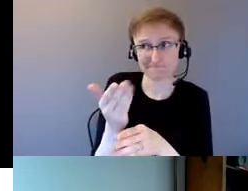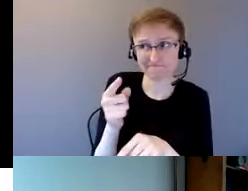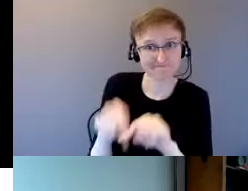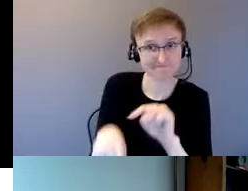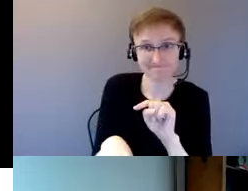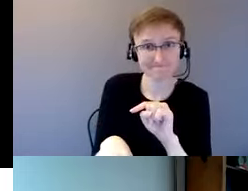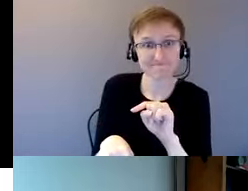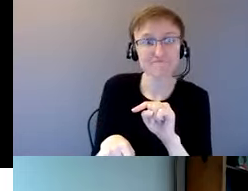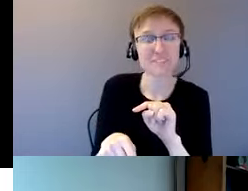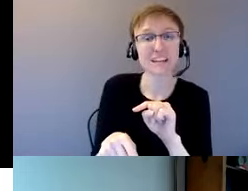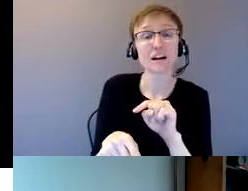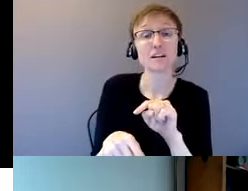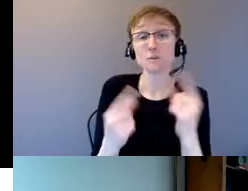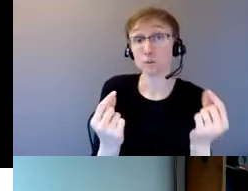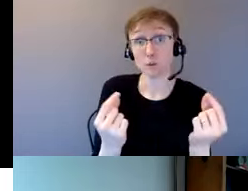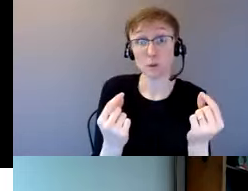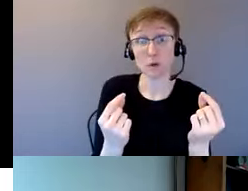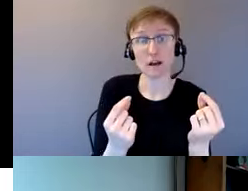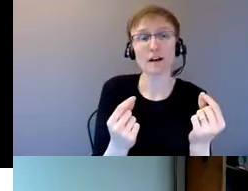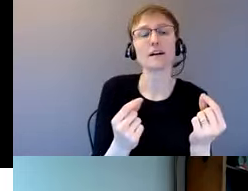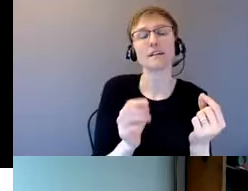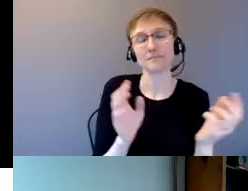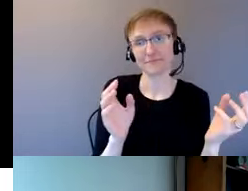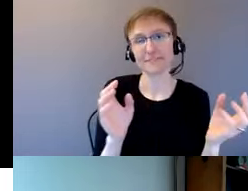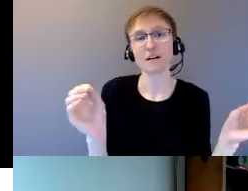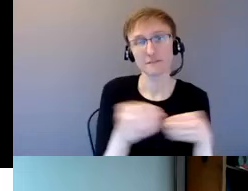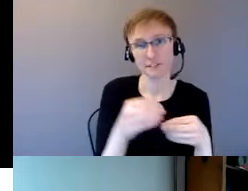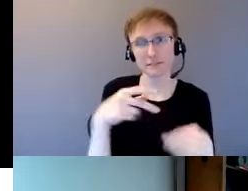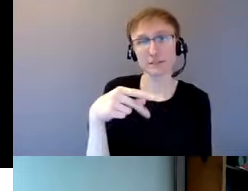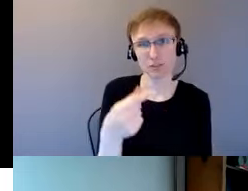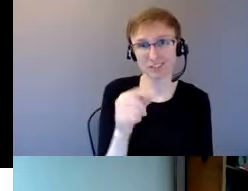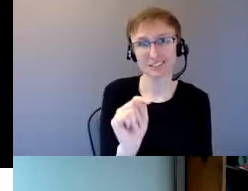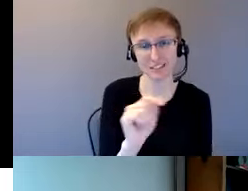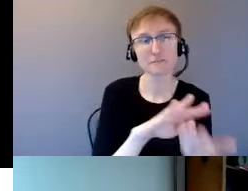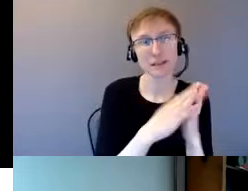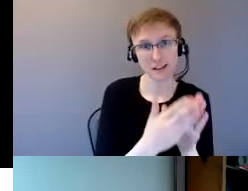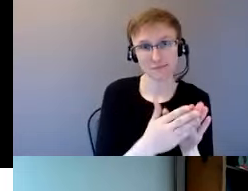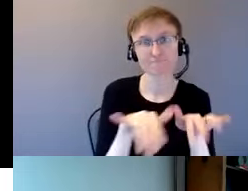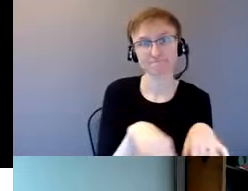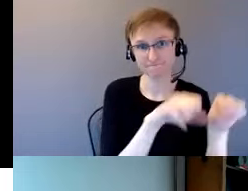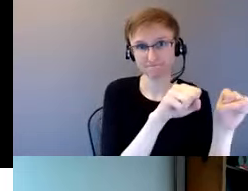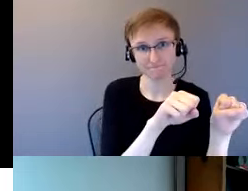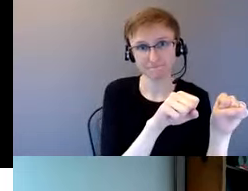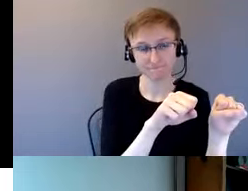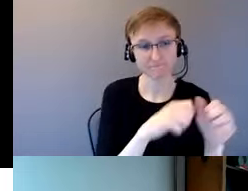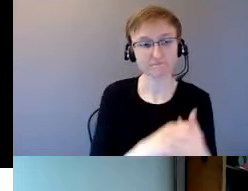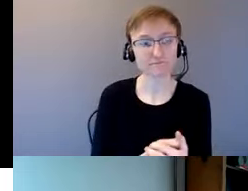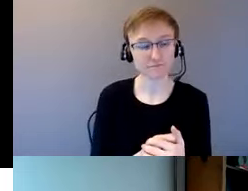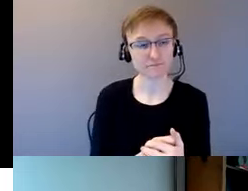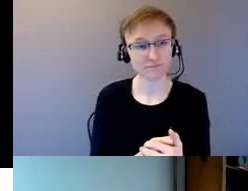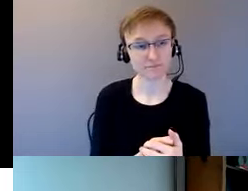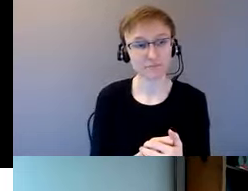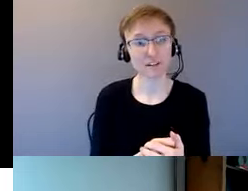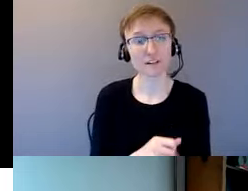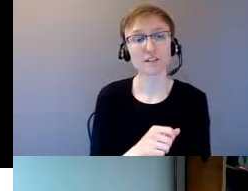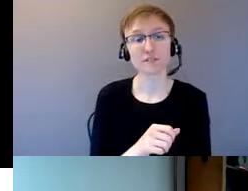of the public guardian and trustee becomes their guardian of property. And so a designated capacity assessor is the